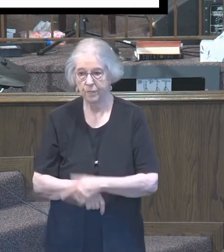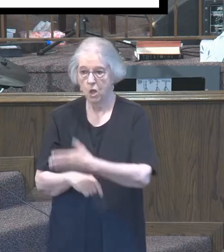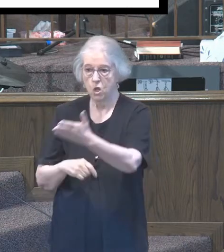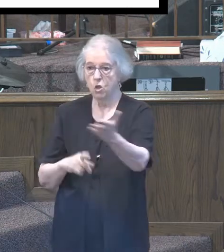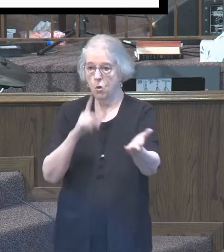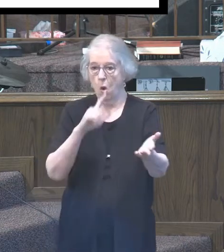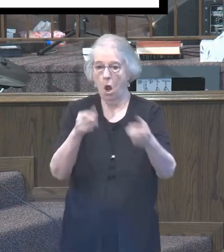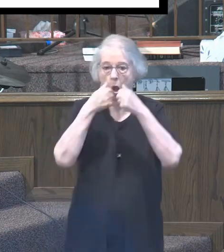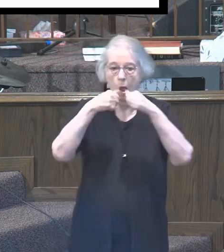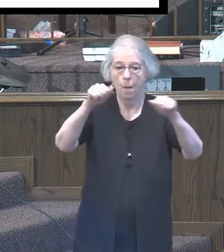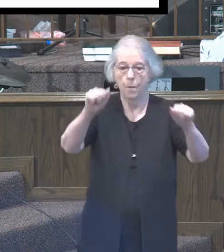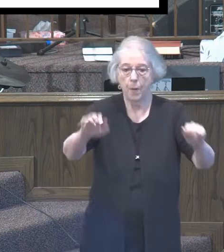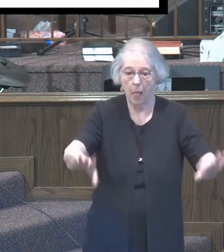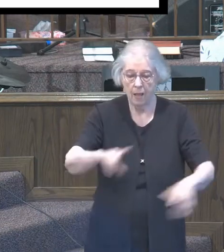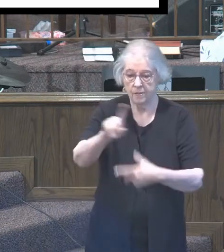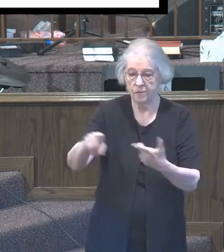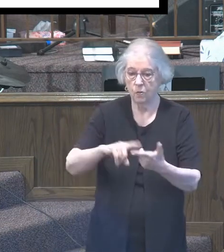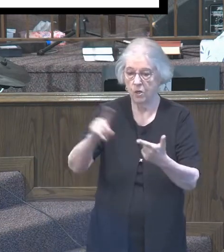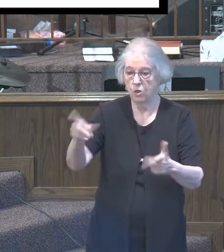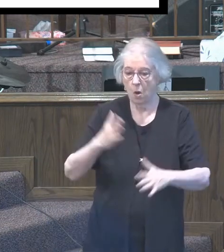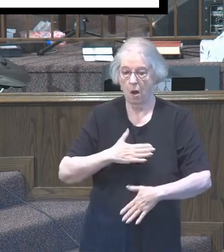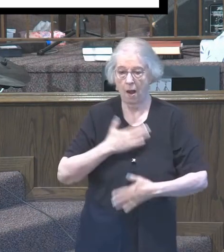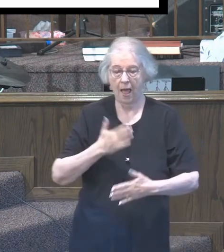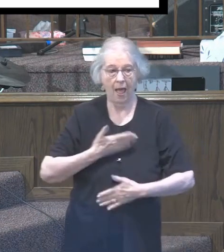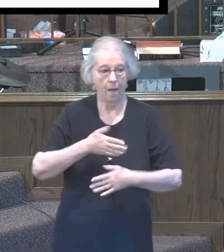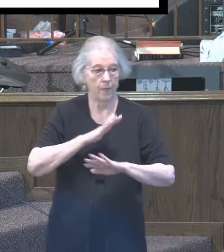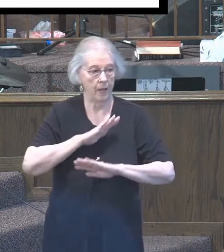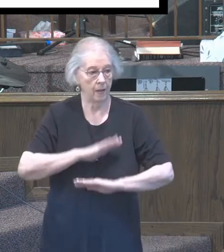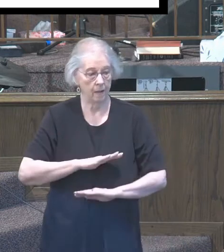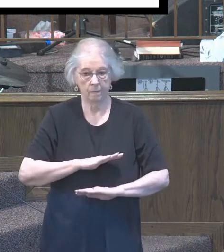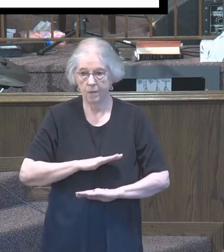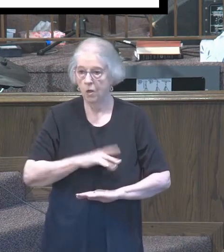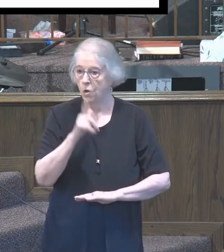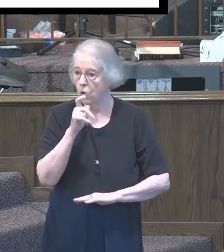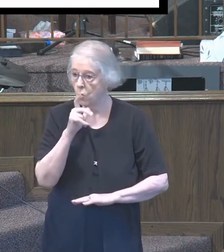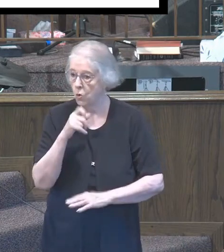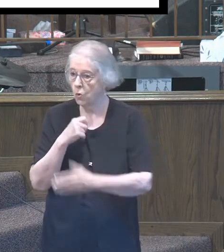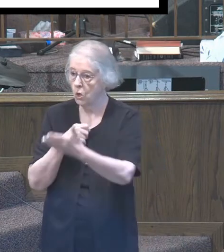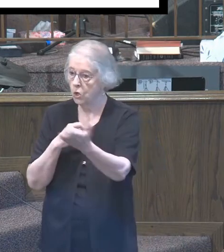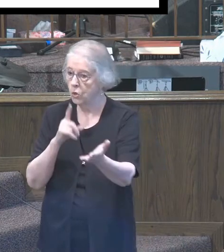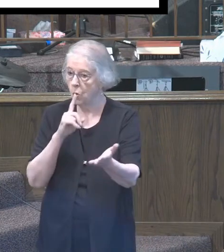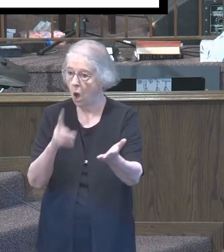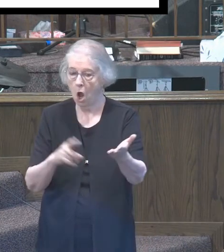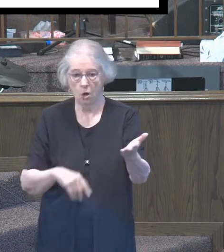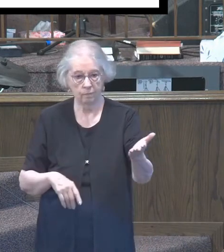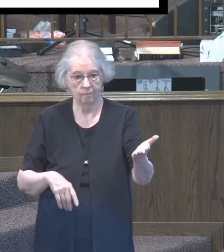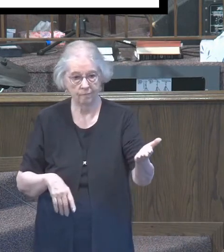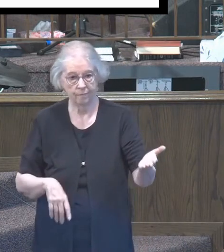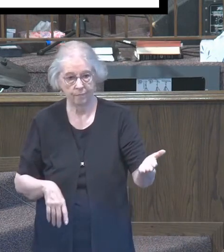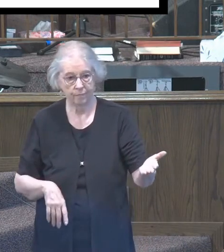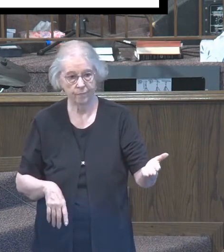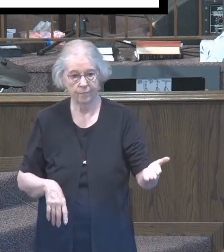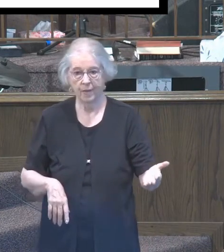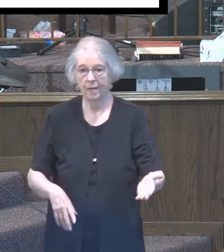blessed when you're content with just who you are. No more, no less. That's